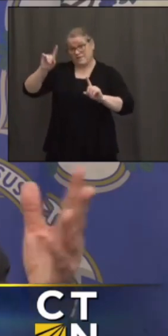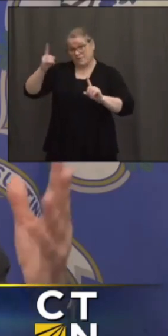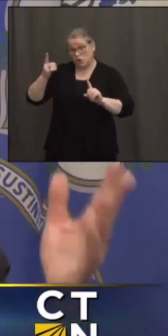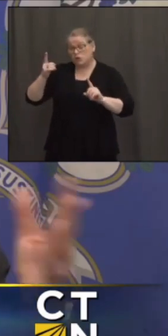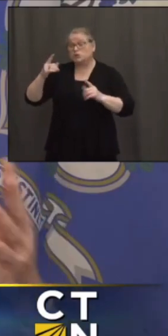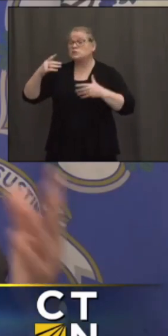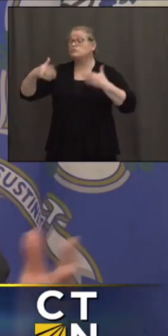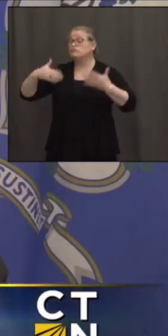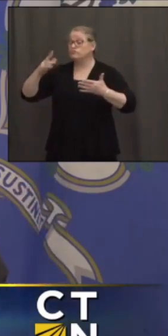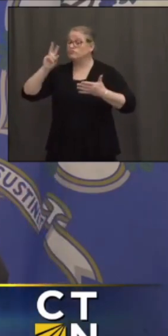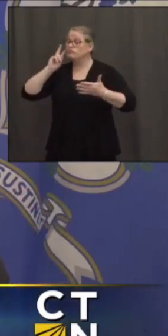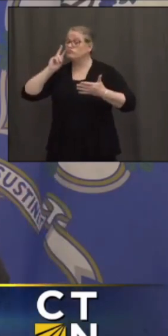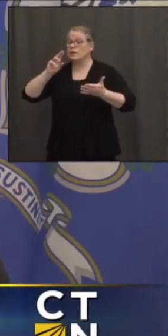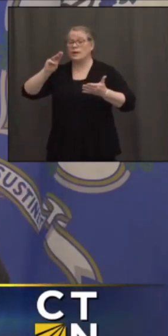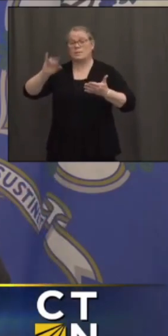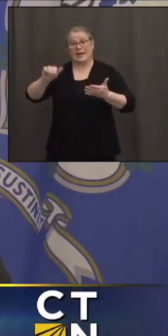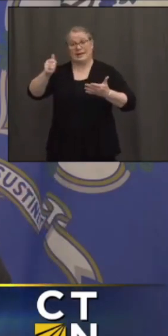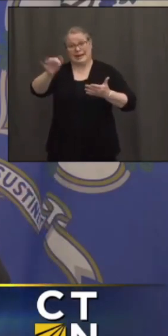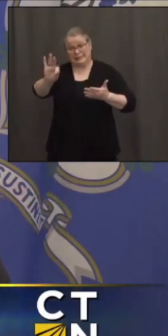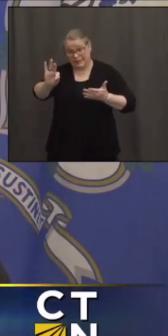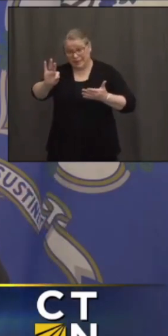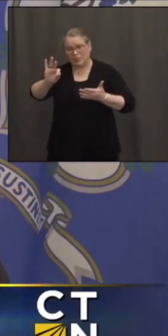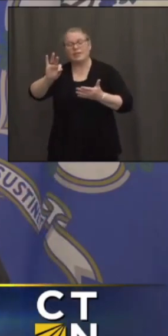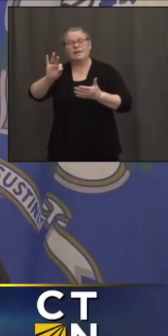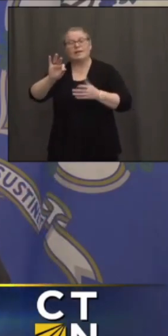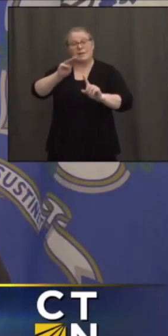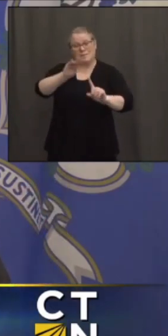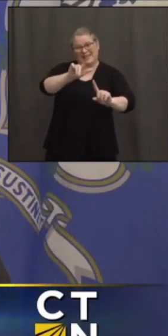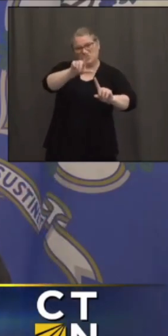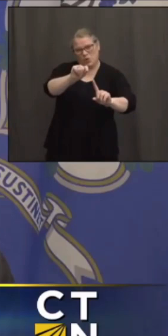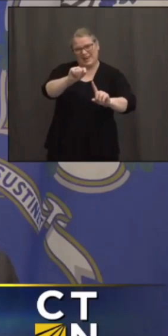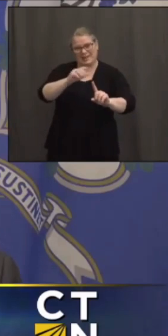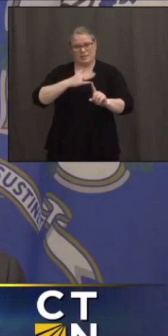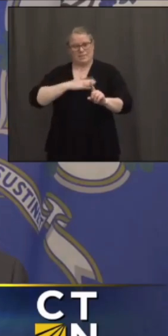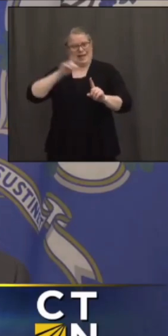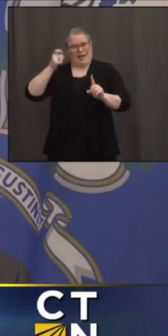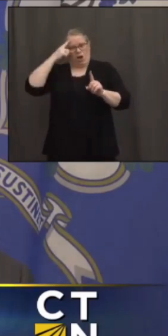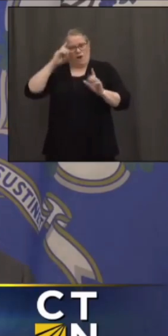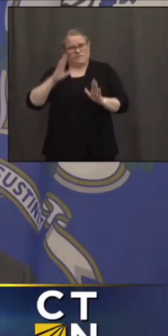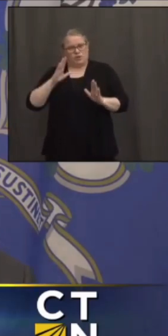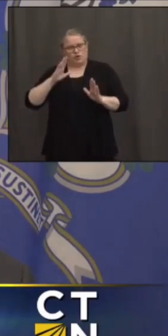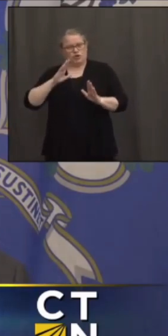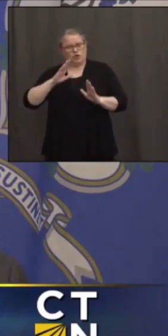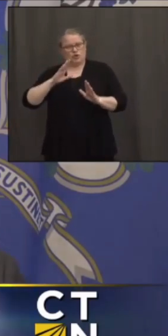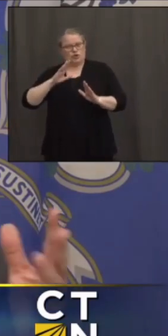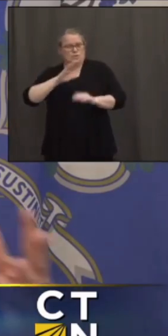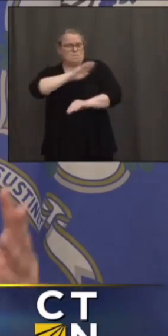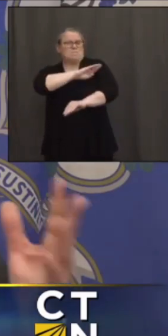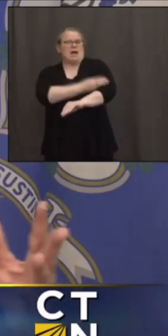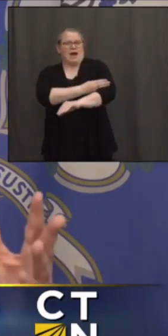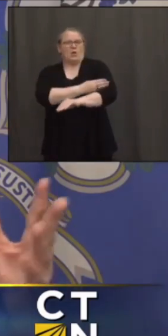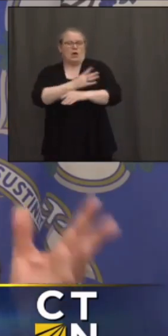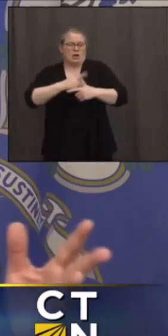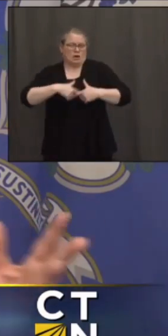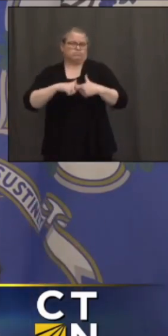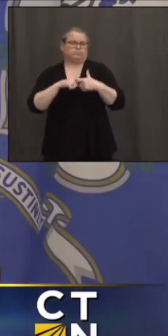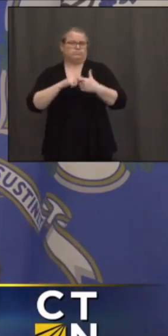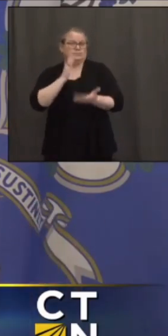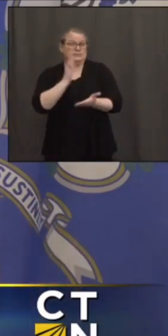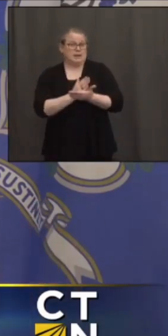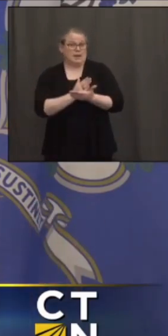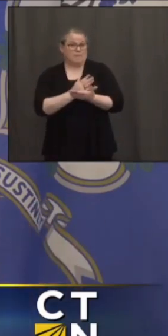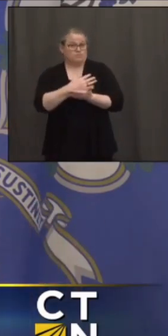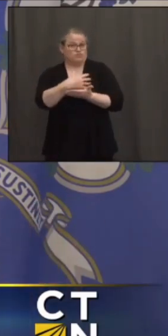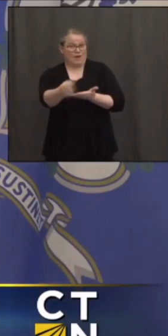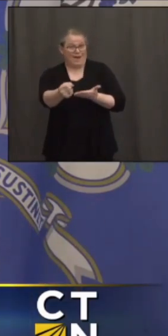19th is the day before May 20th when the executive orders go. And May 19th also allows the major events to start